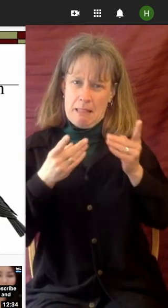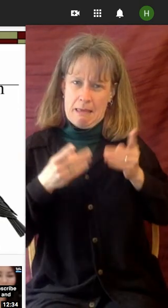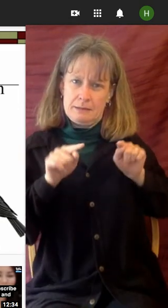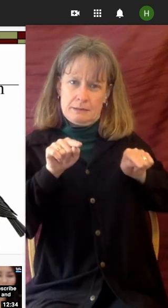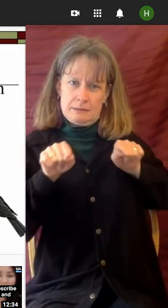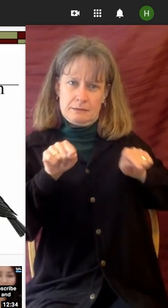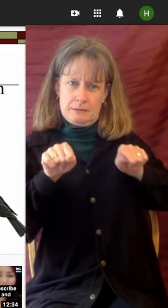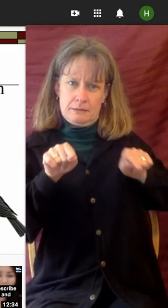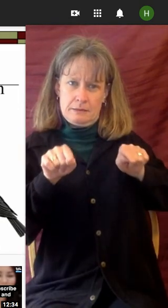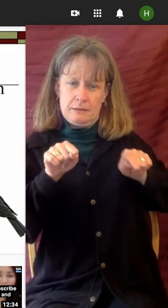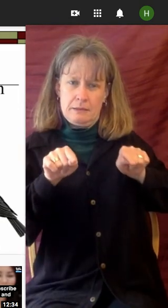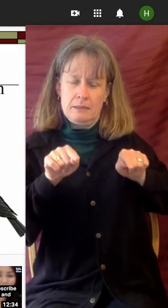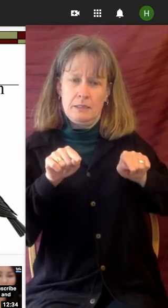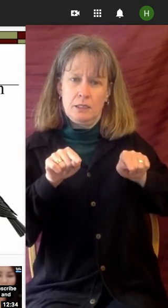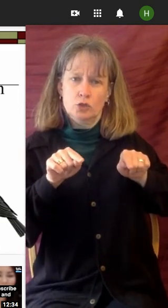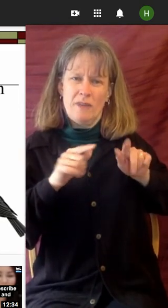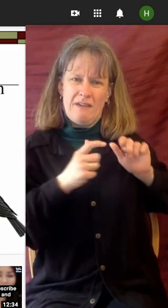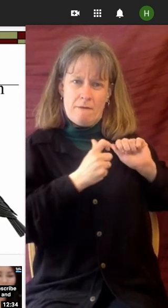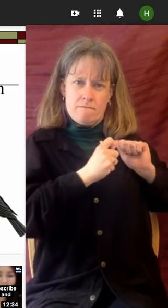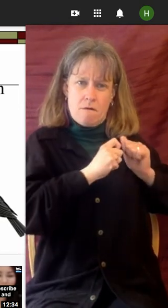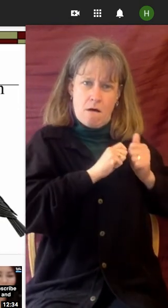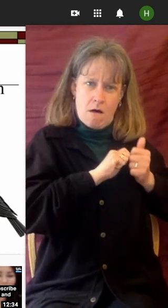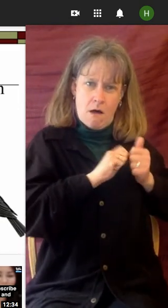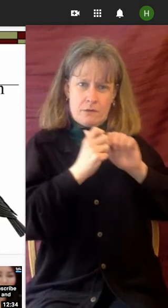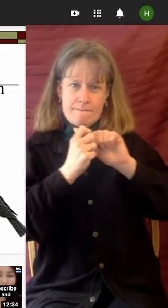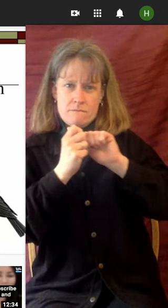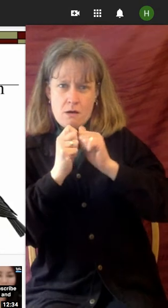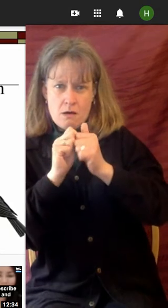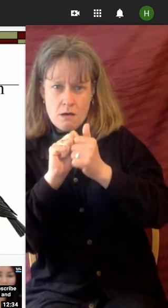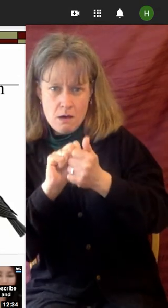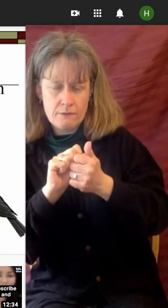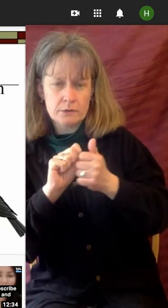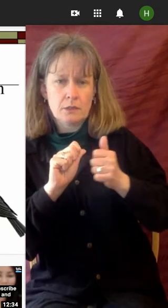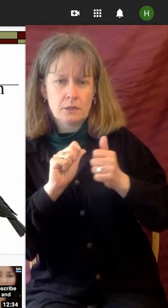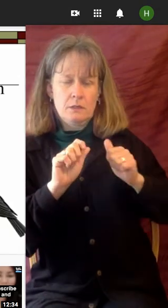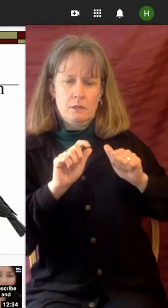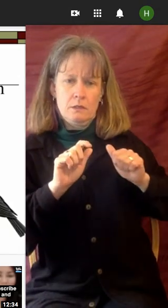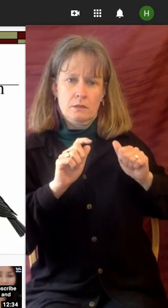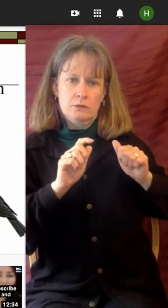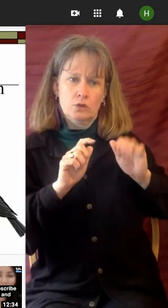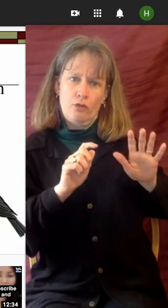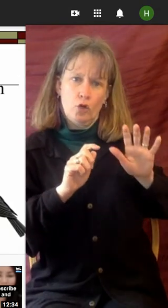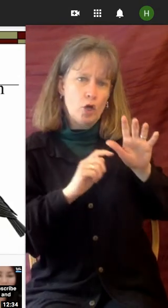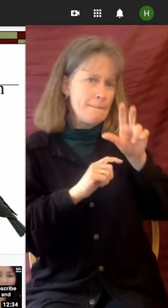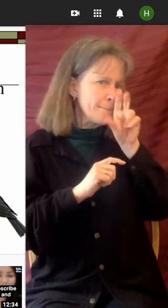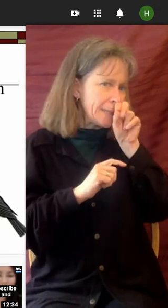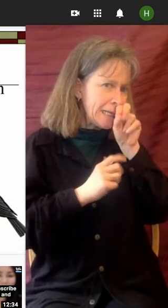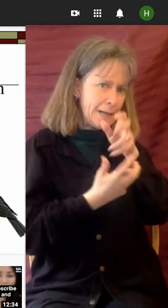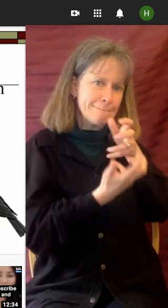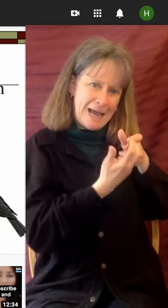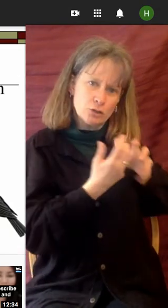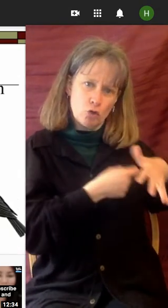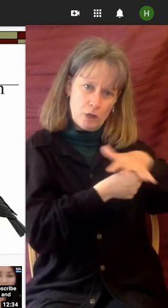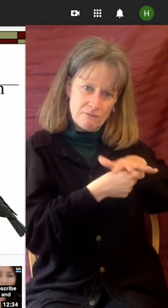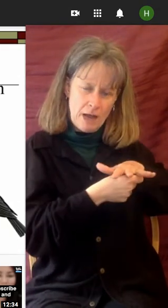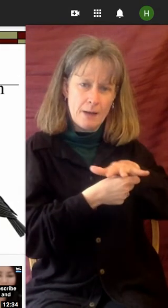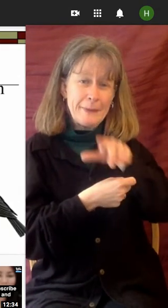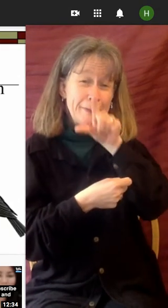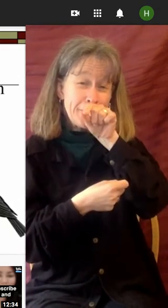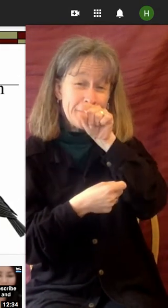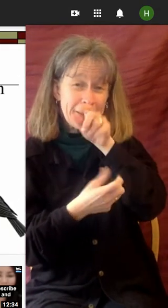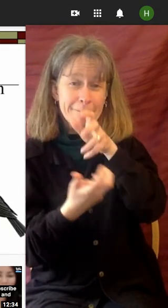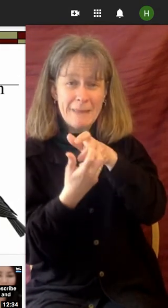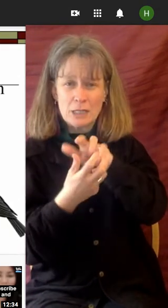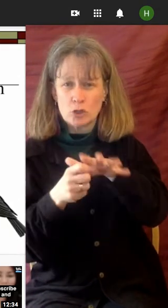different so that their traits fit their environment.